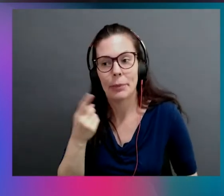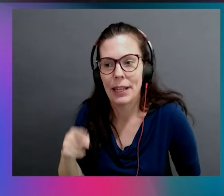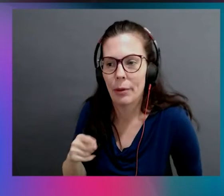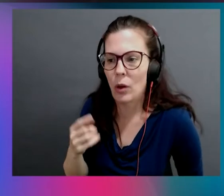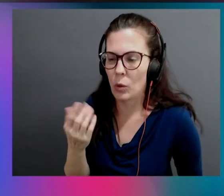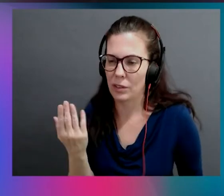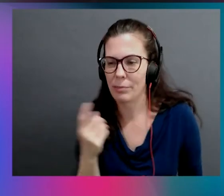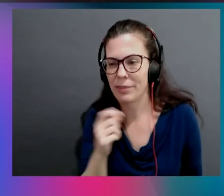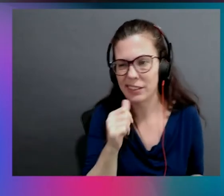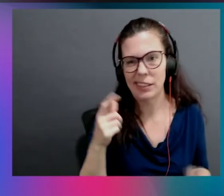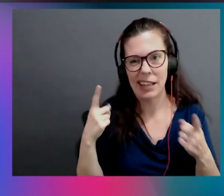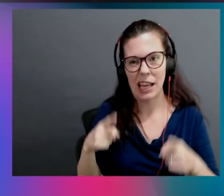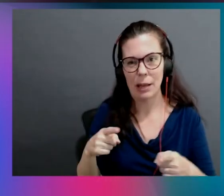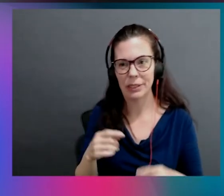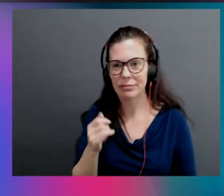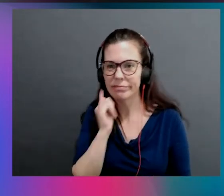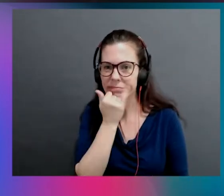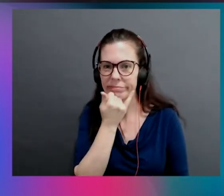so.